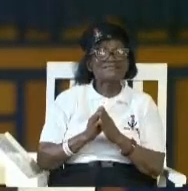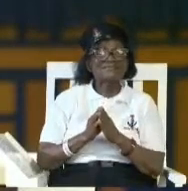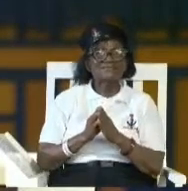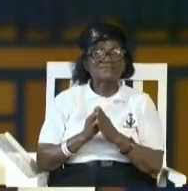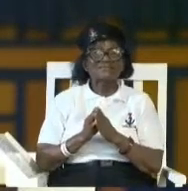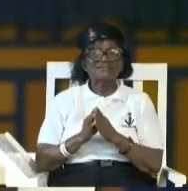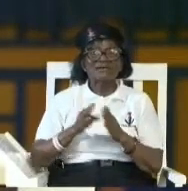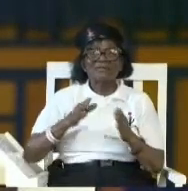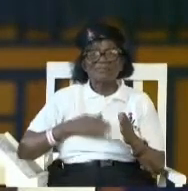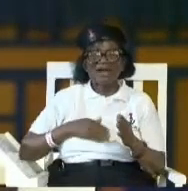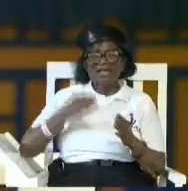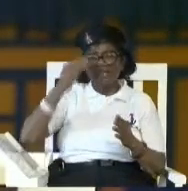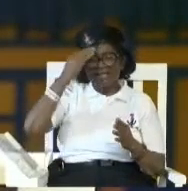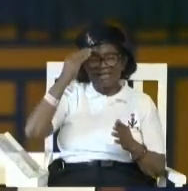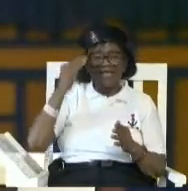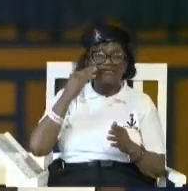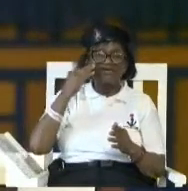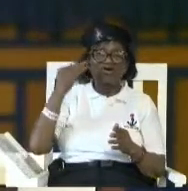my head of department,